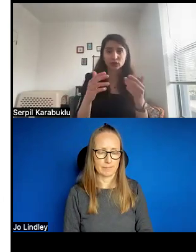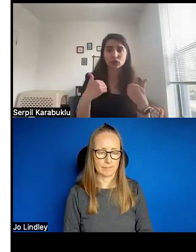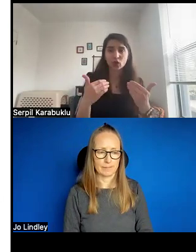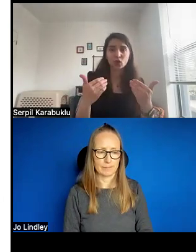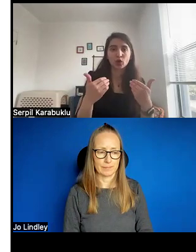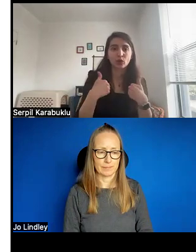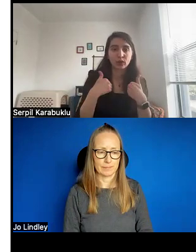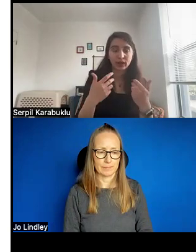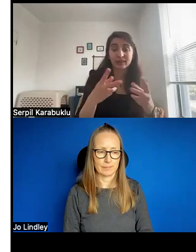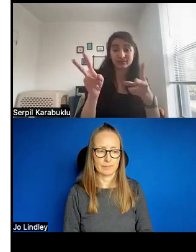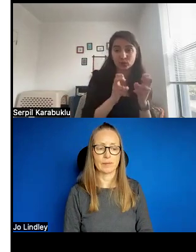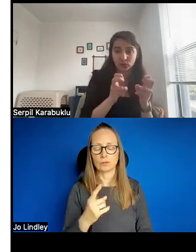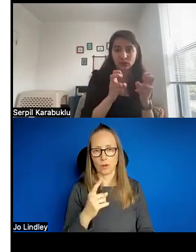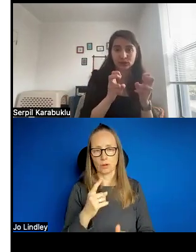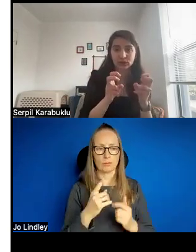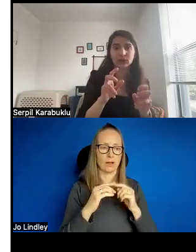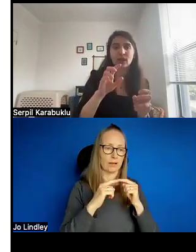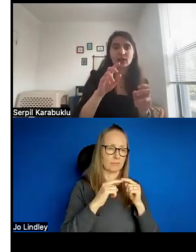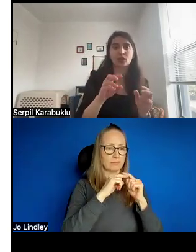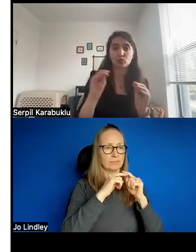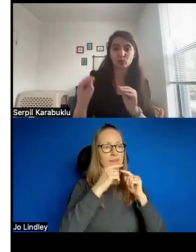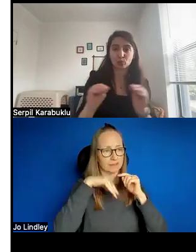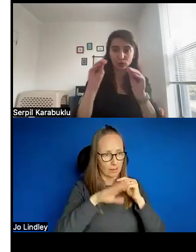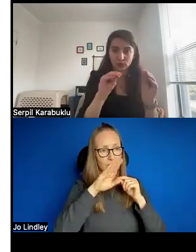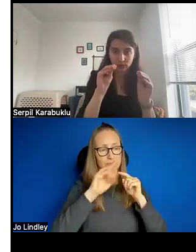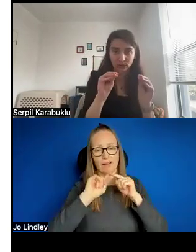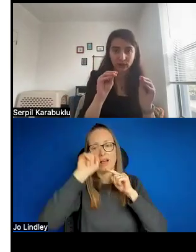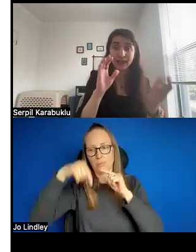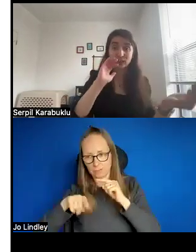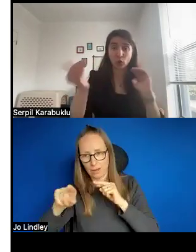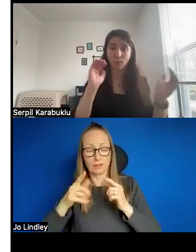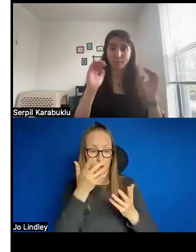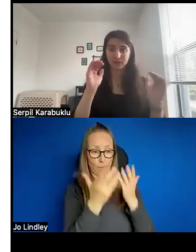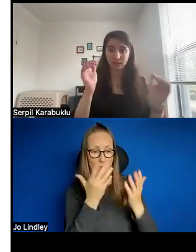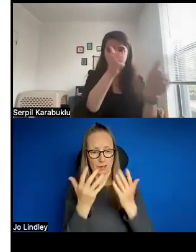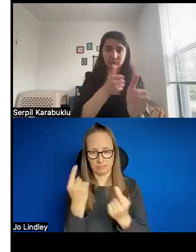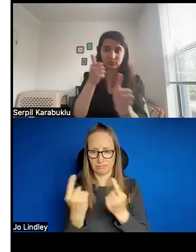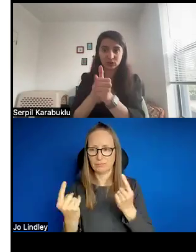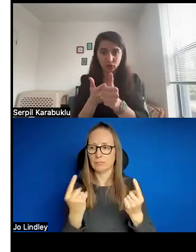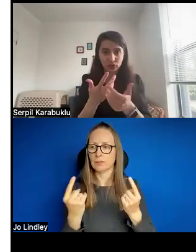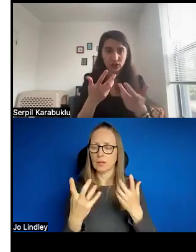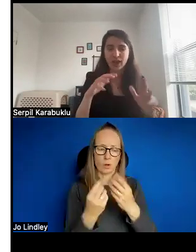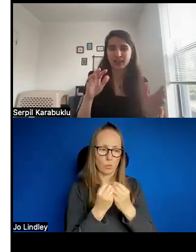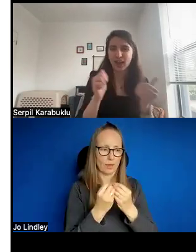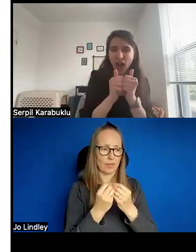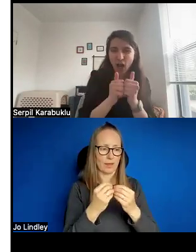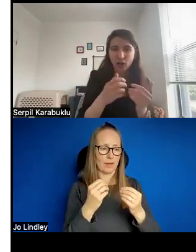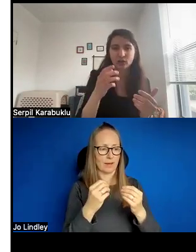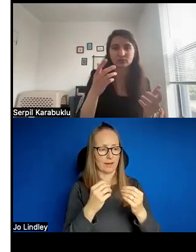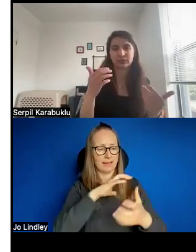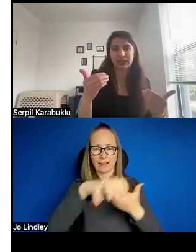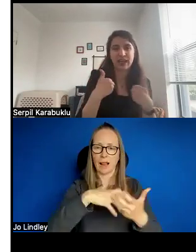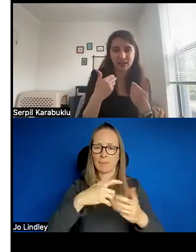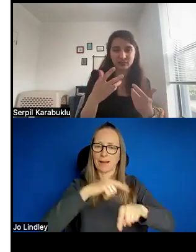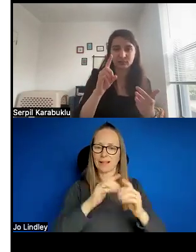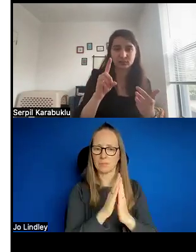Then I took these trajectories and compared them with each other with the dynamic time warping. And